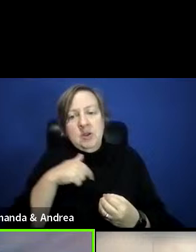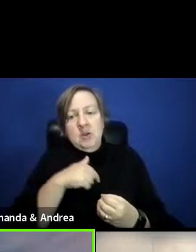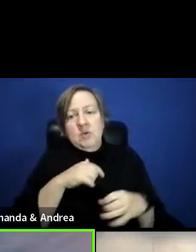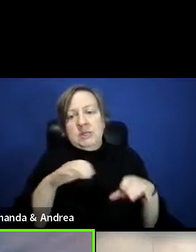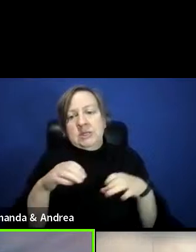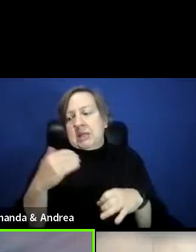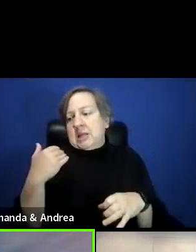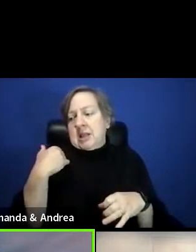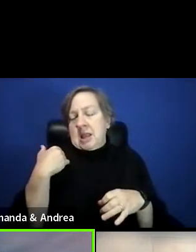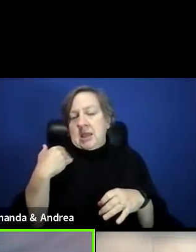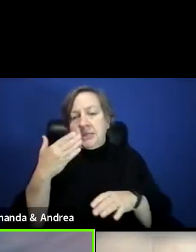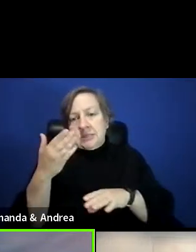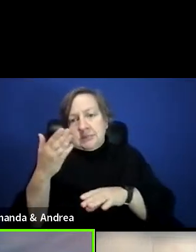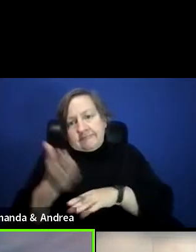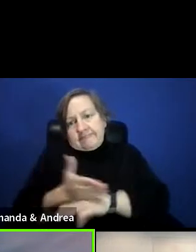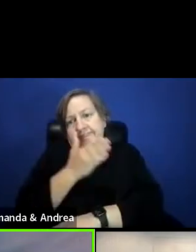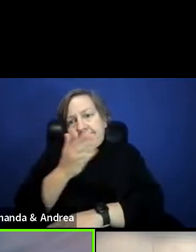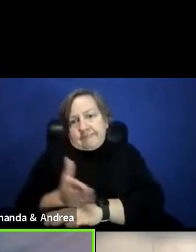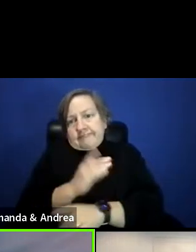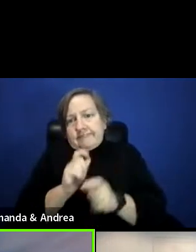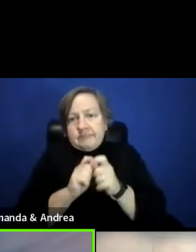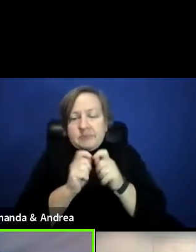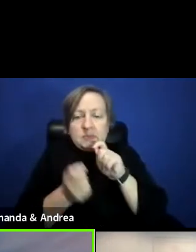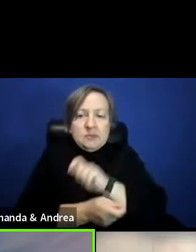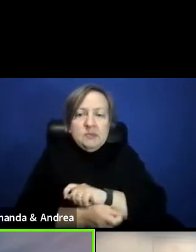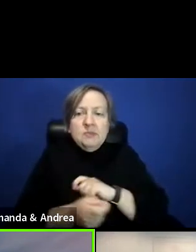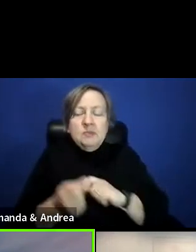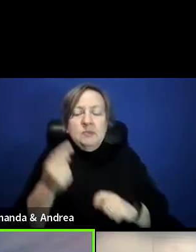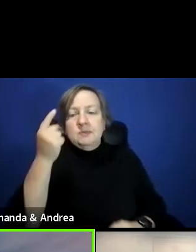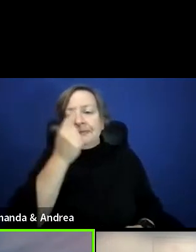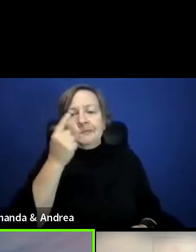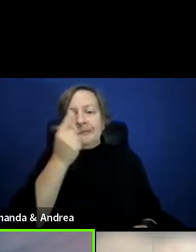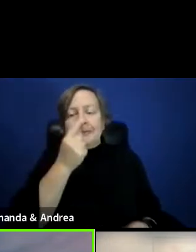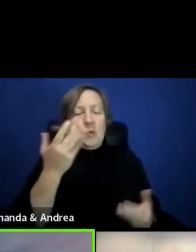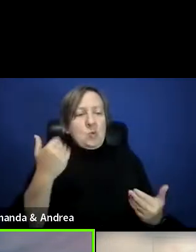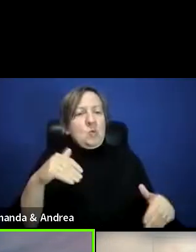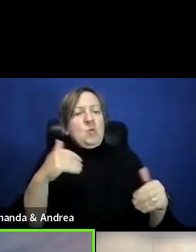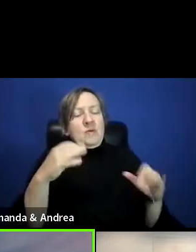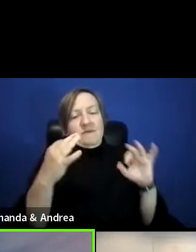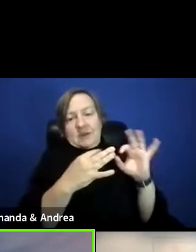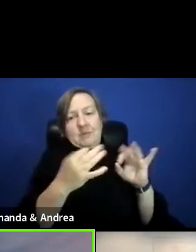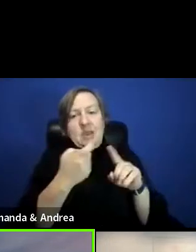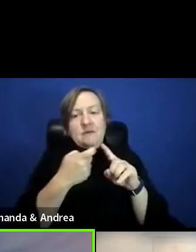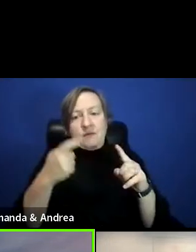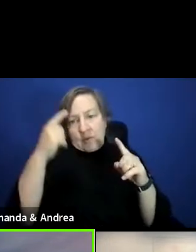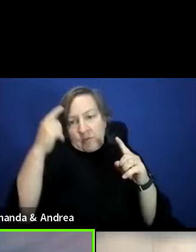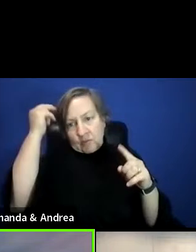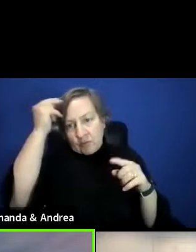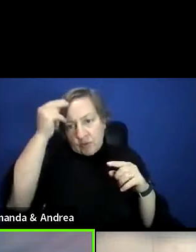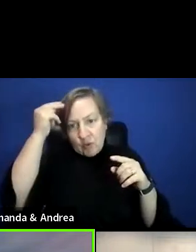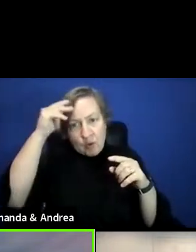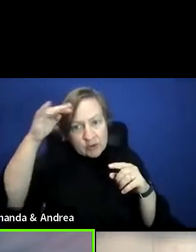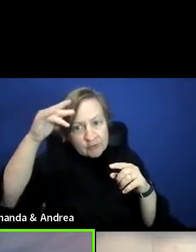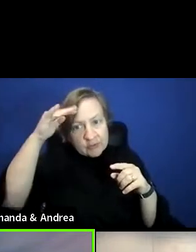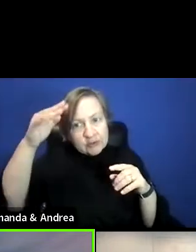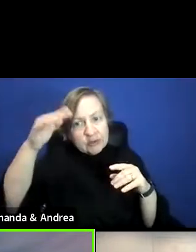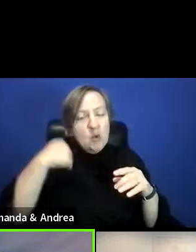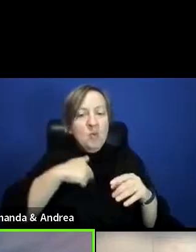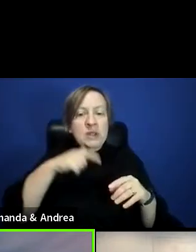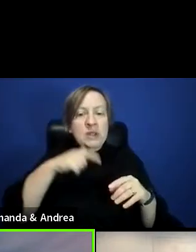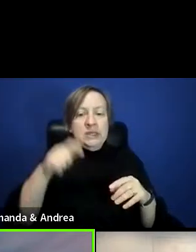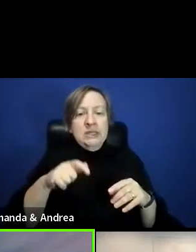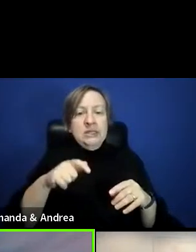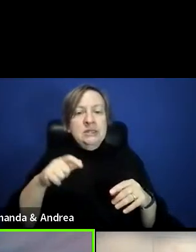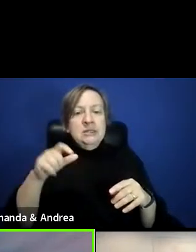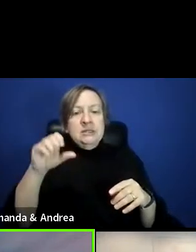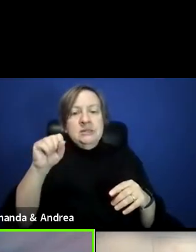period of major redevelopment. I could look to the fact that we got feedback from the neurodivergent community that we needed a sensory room at PDX,